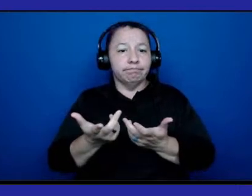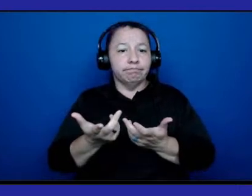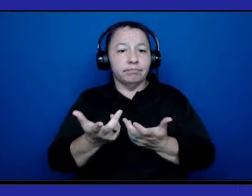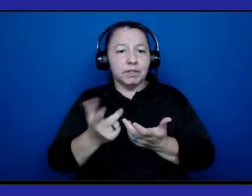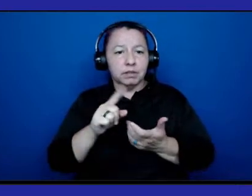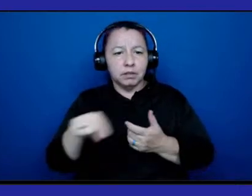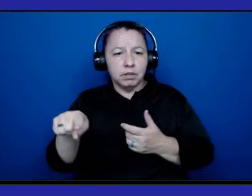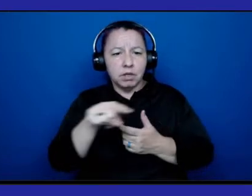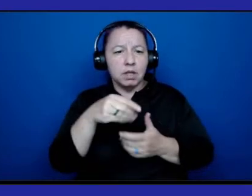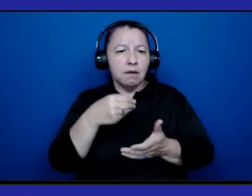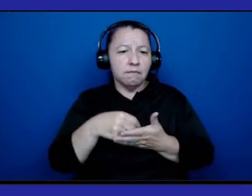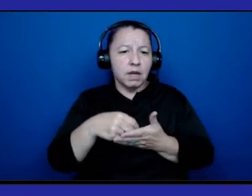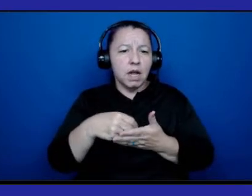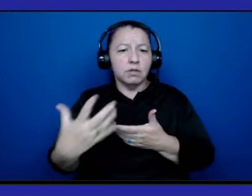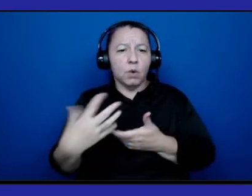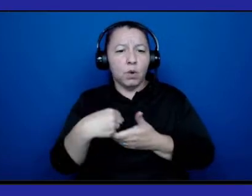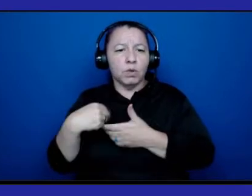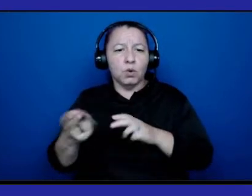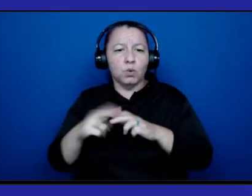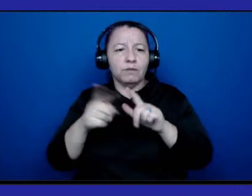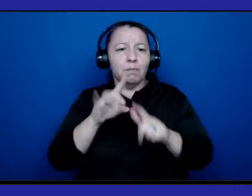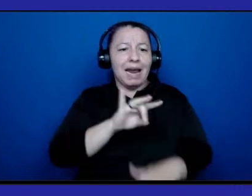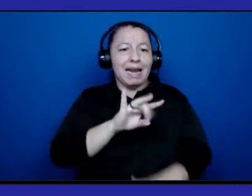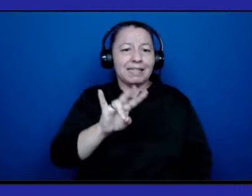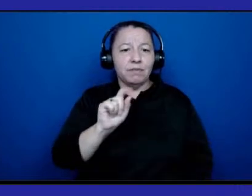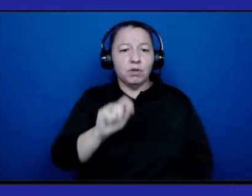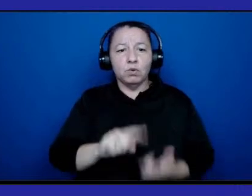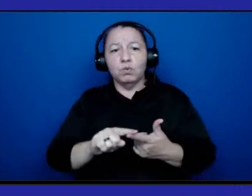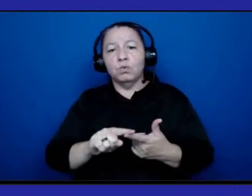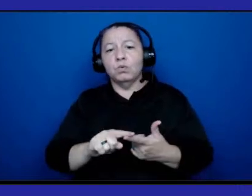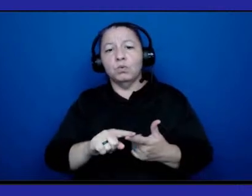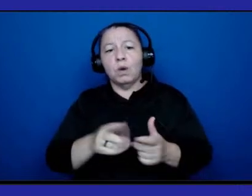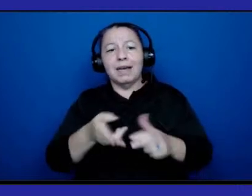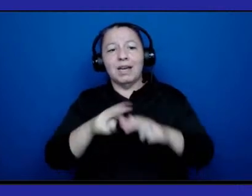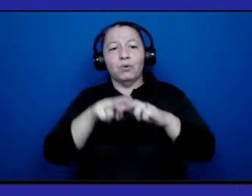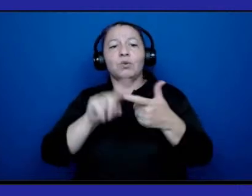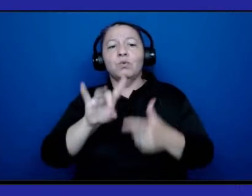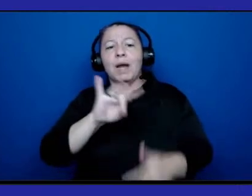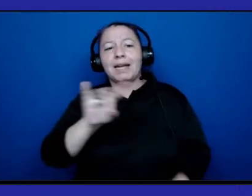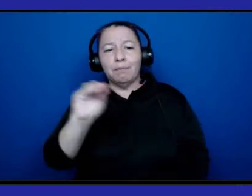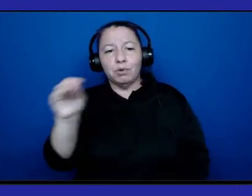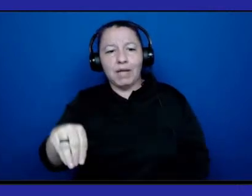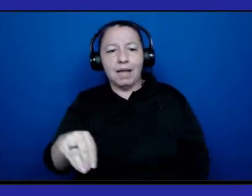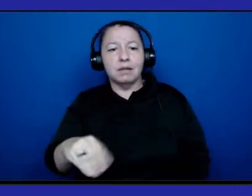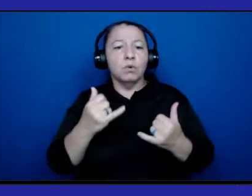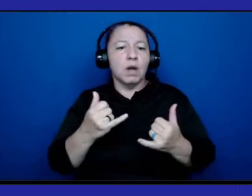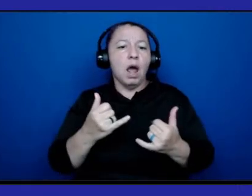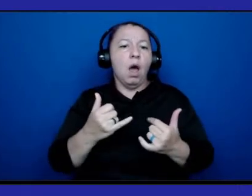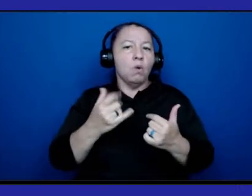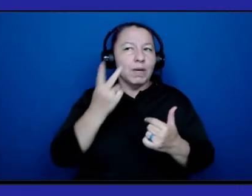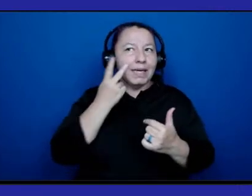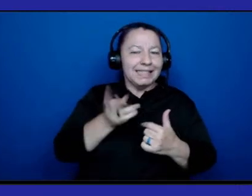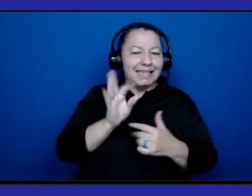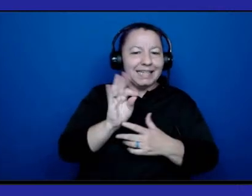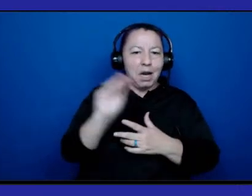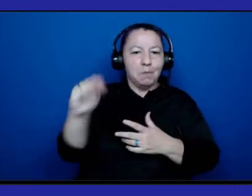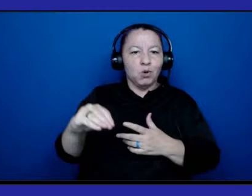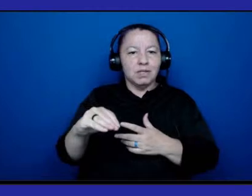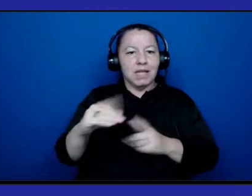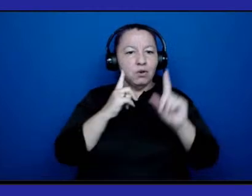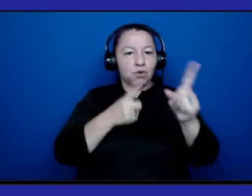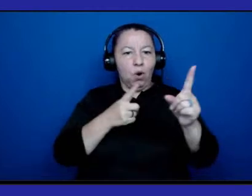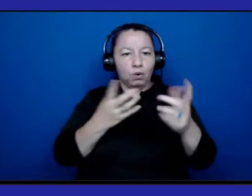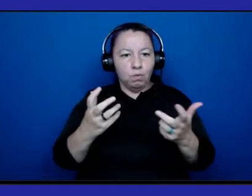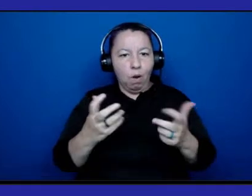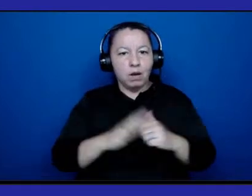from 87 to 88. So we are within sight of that 90% target, but